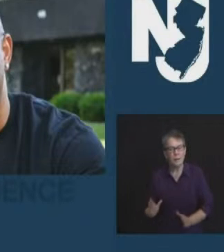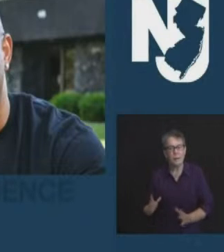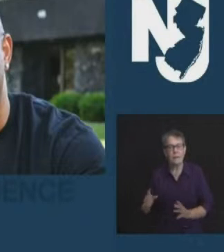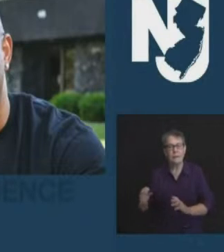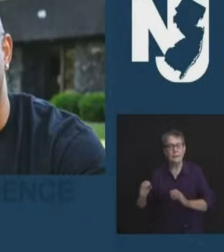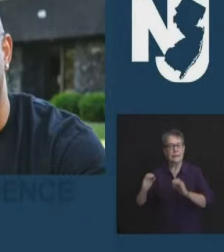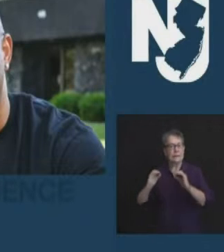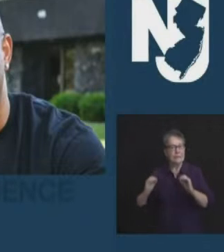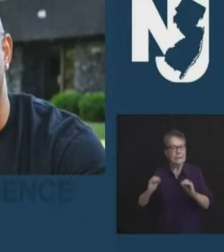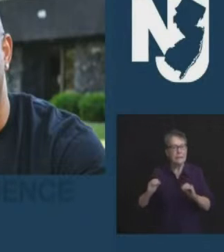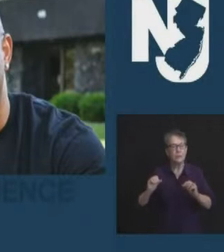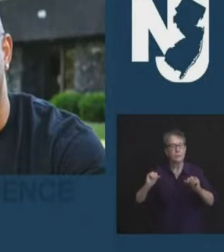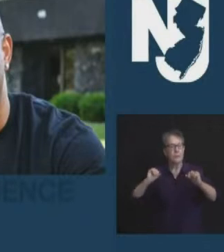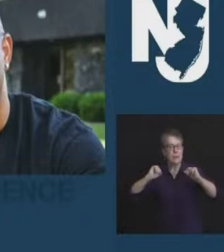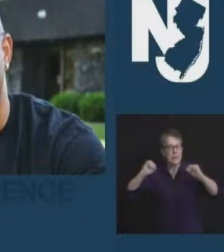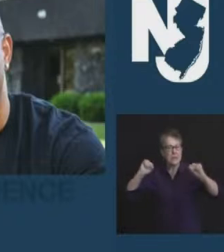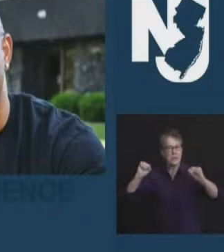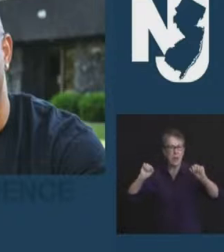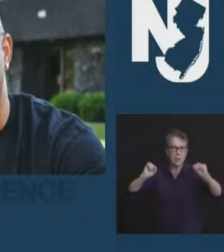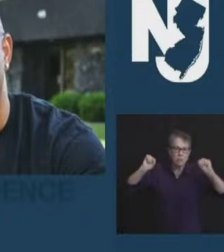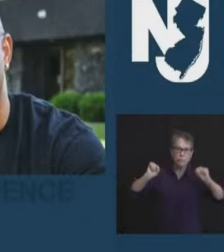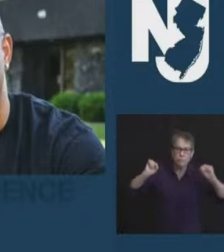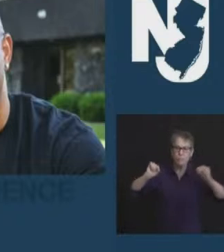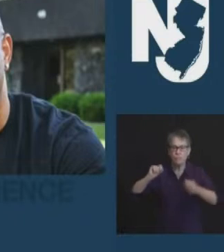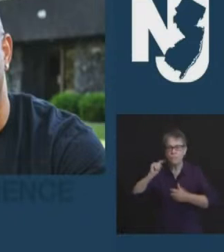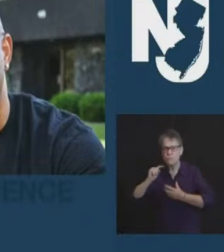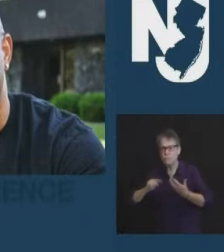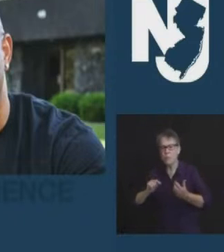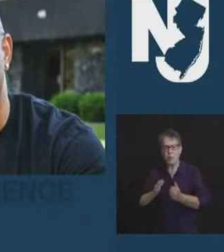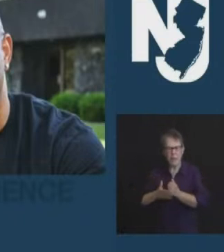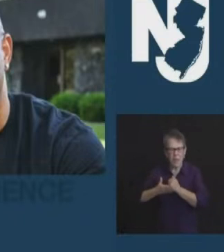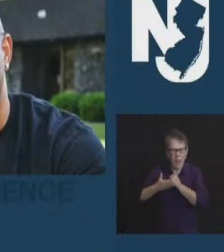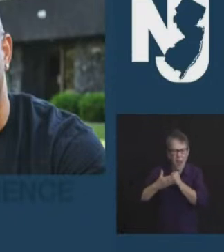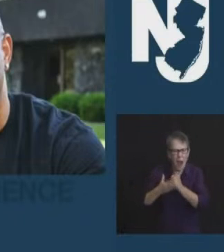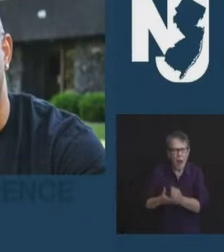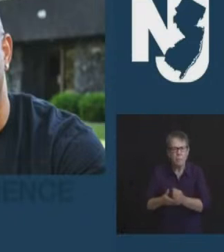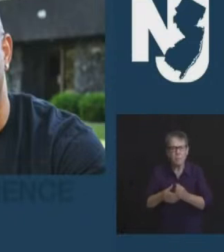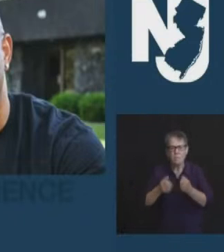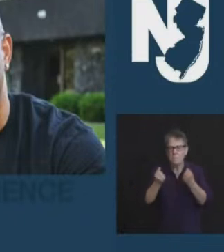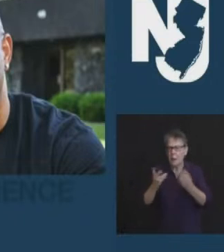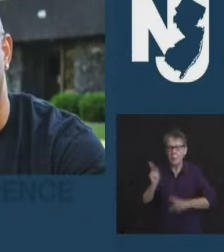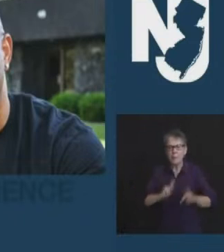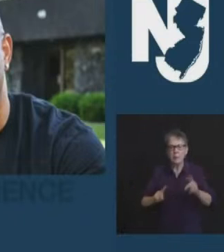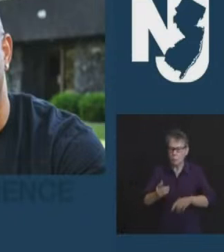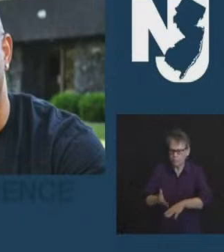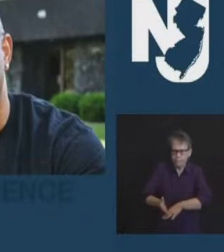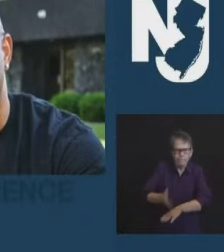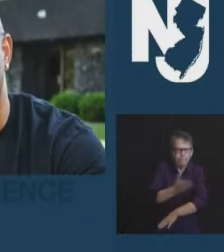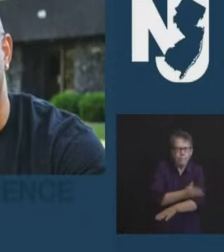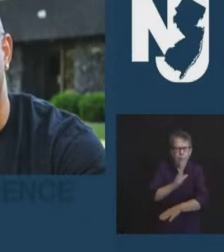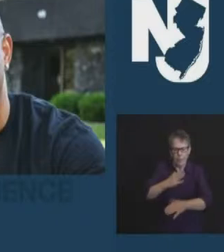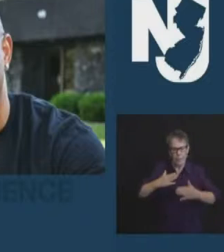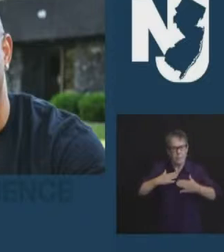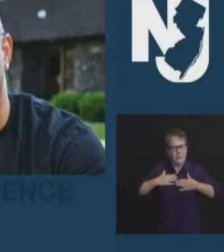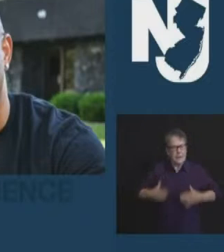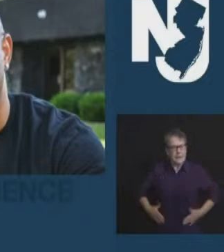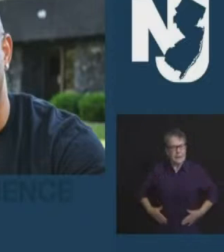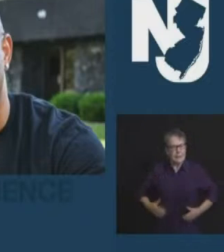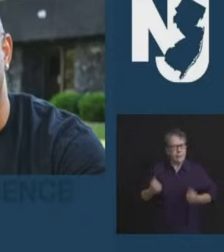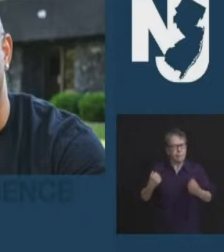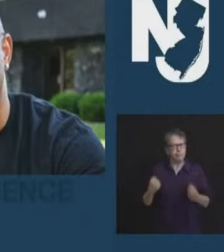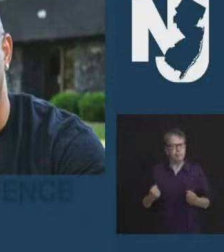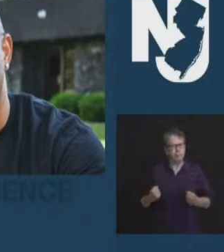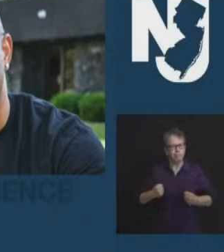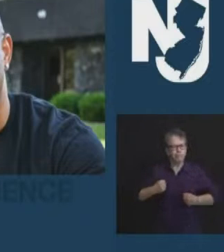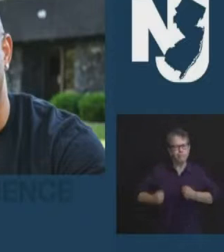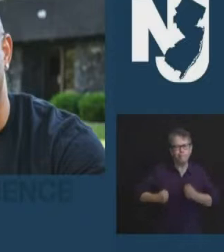folks alike achieve their fitness goals. When the pandemic hit and forced Mike to scale back the lab, he worked